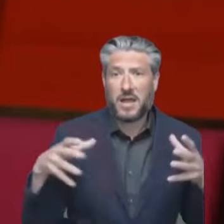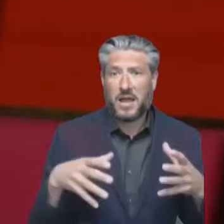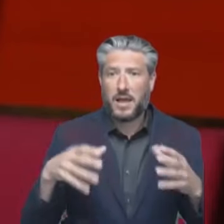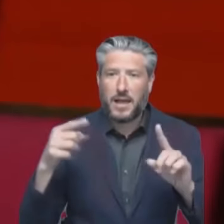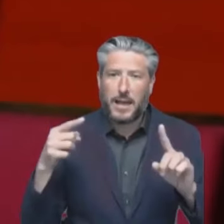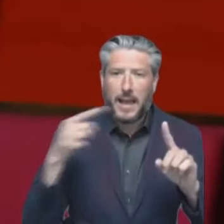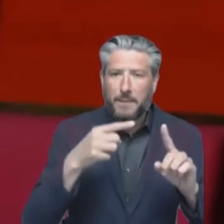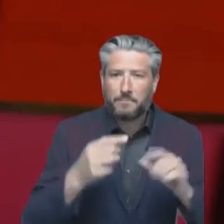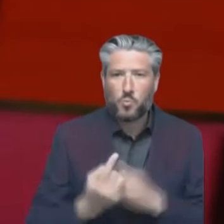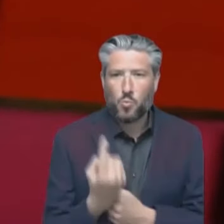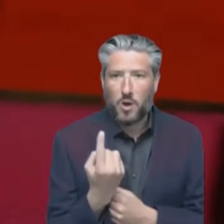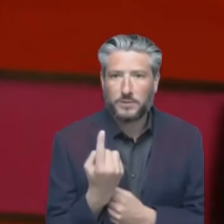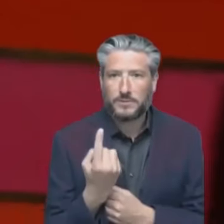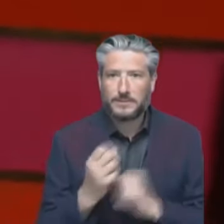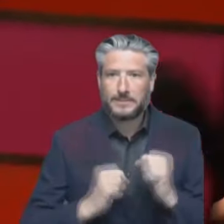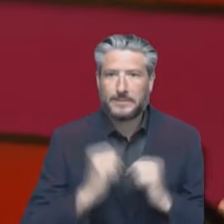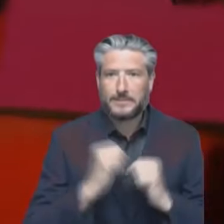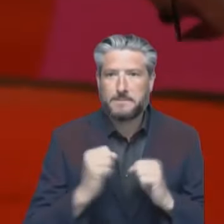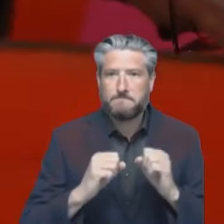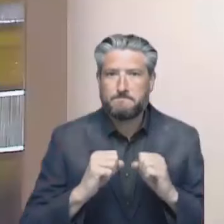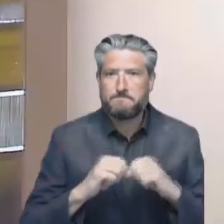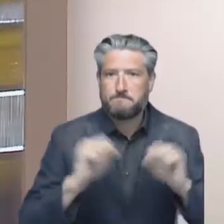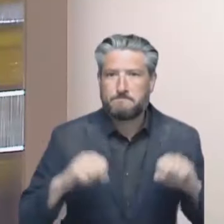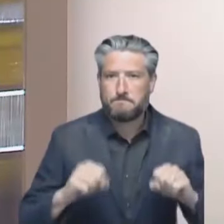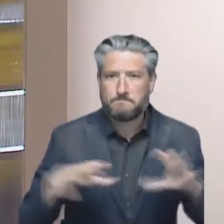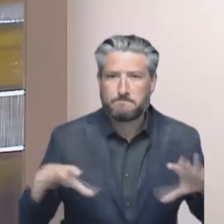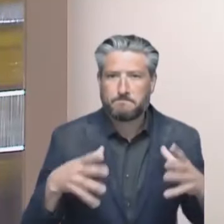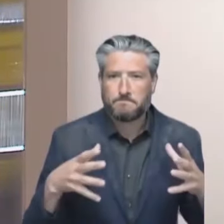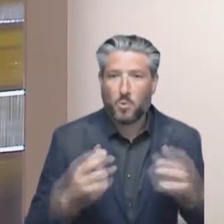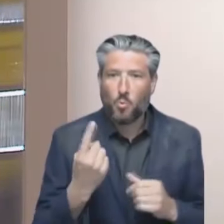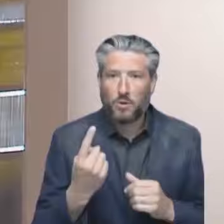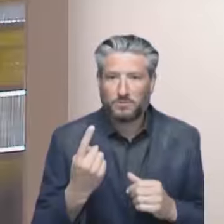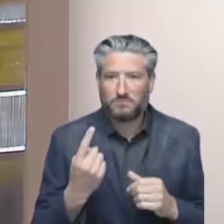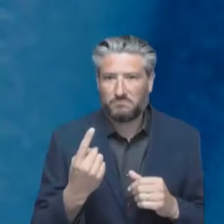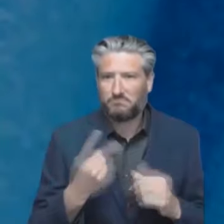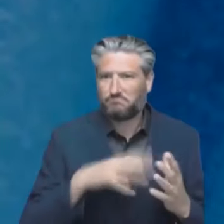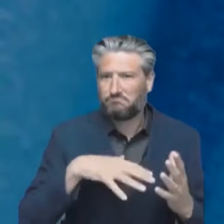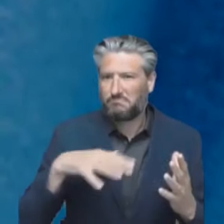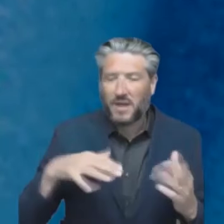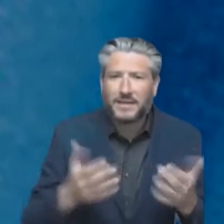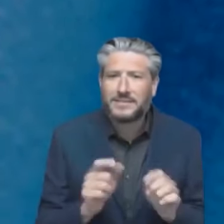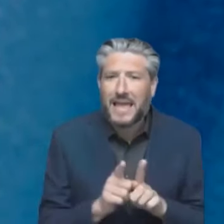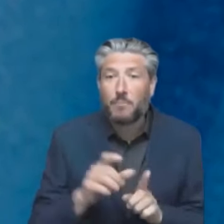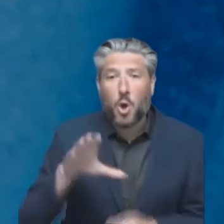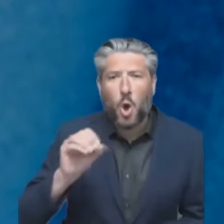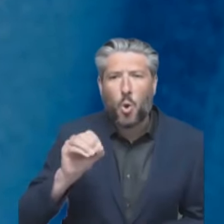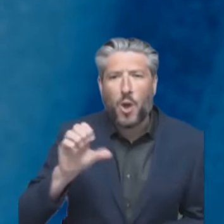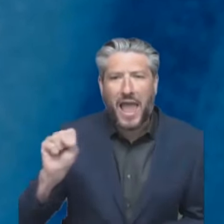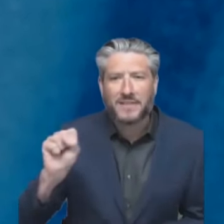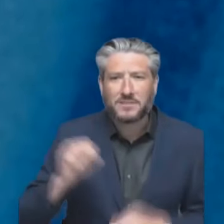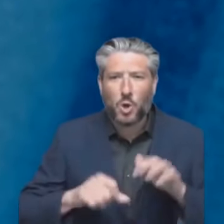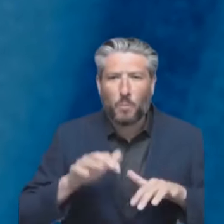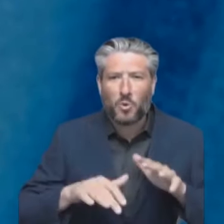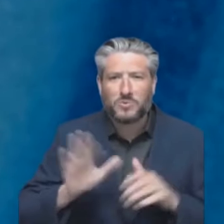single foundation software system, which is actually going to act like an OS, like the OS in the cars. You're right. Okay, we